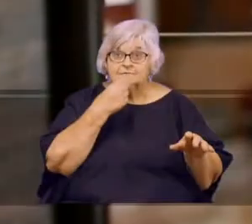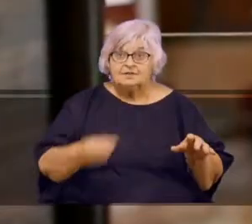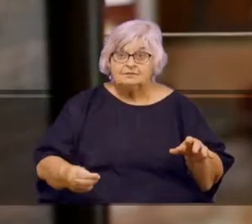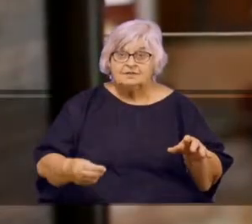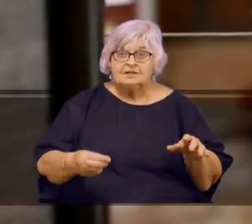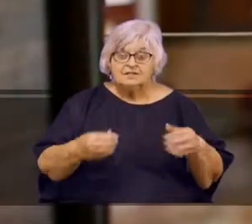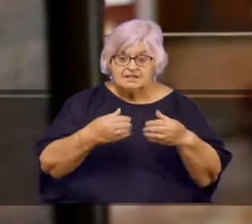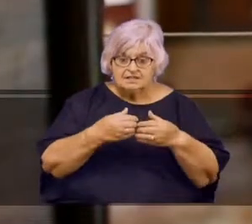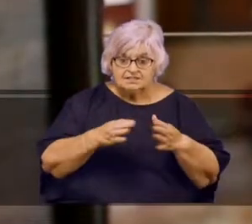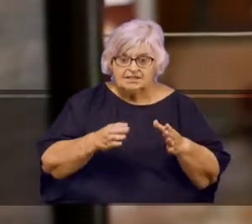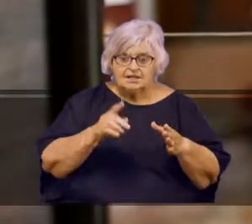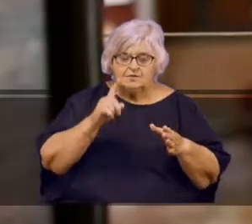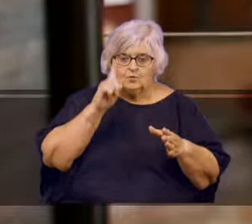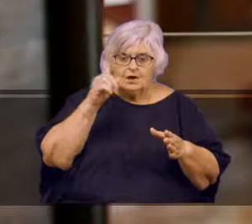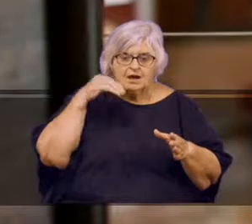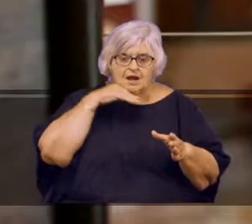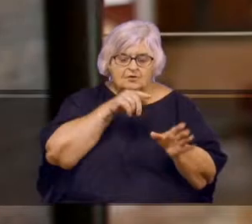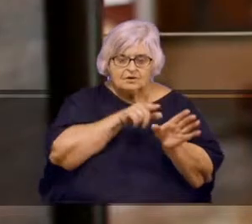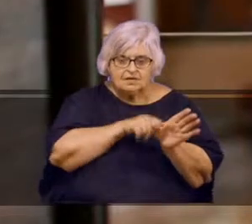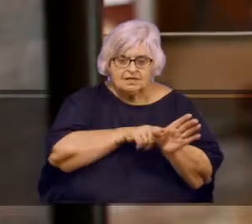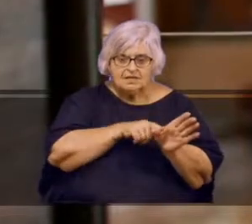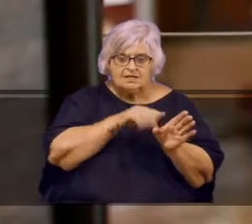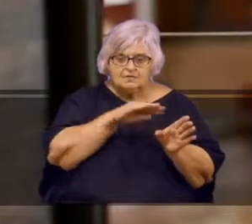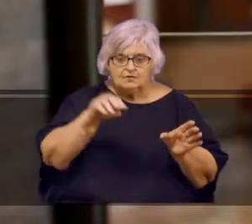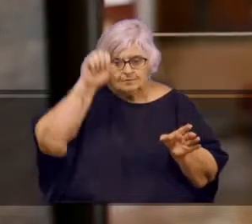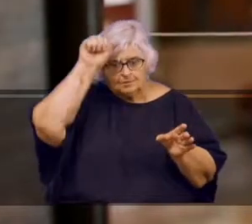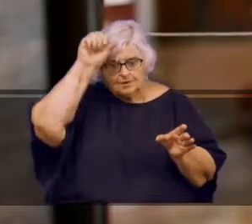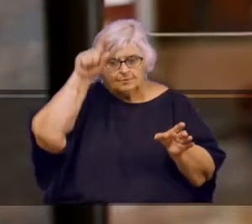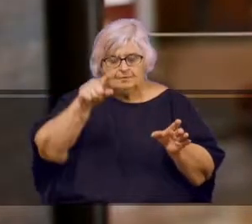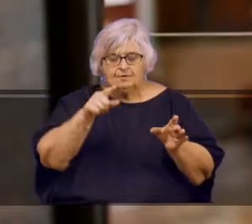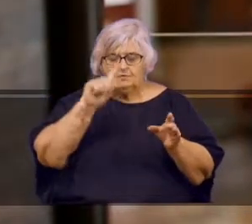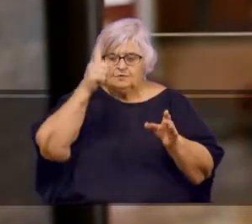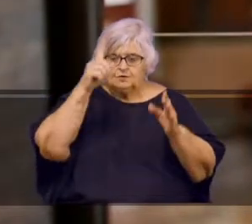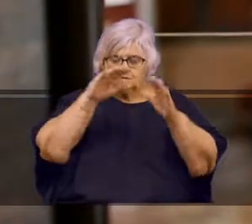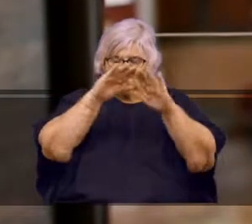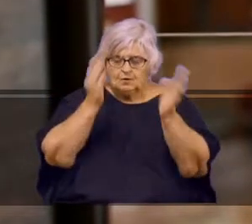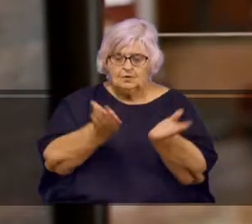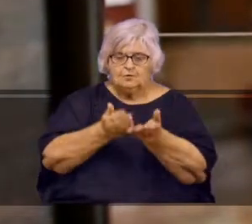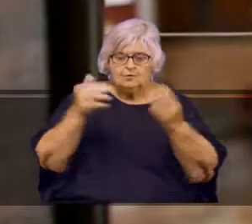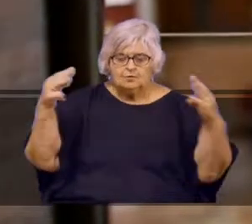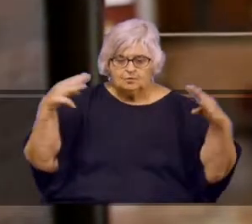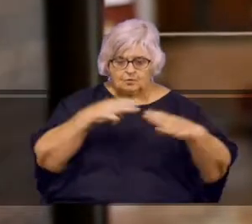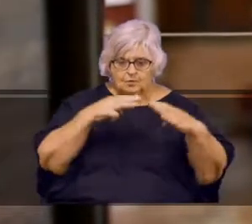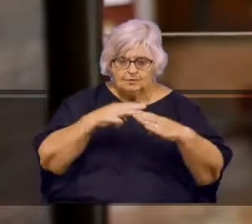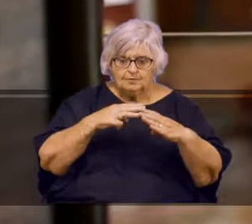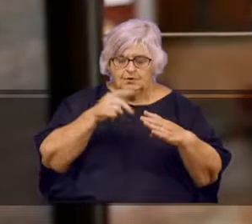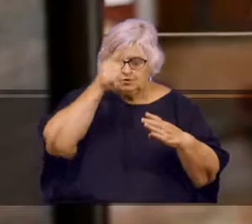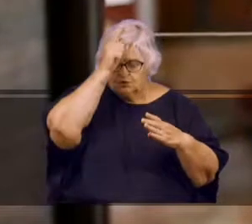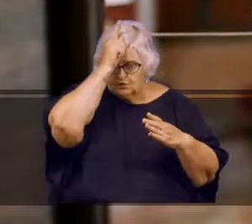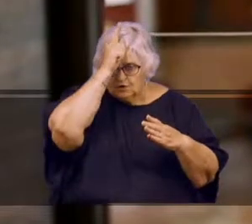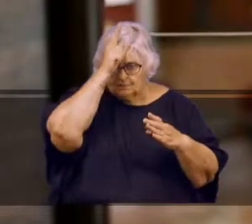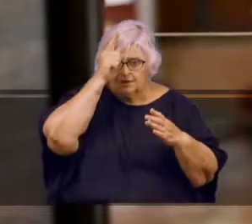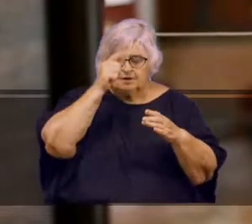This Christmas marks the 100th anniversary of a remarkable event at the start of the First World War. It is said that German and